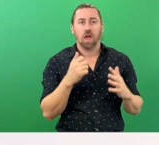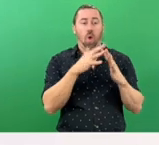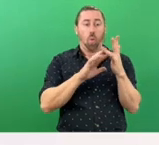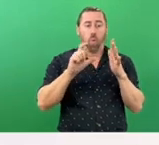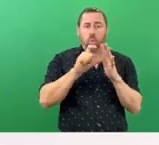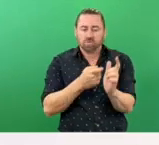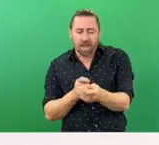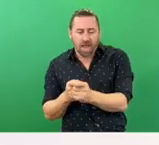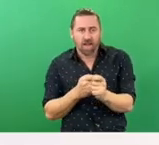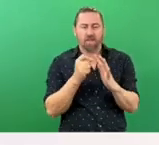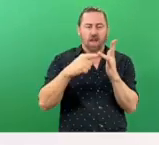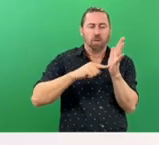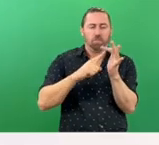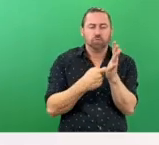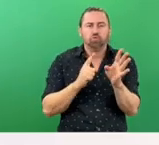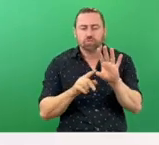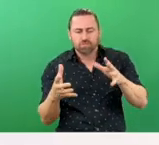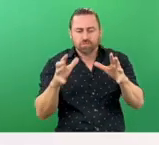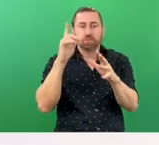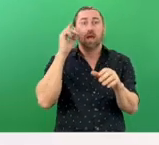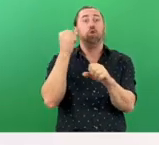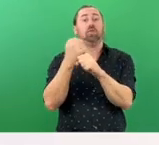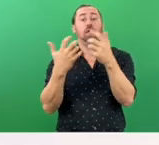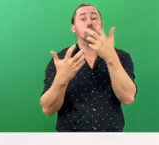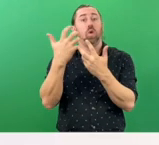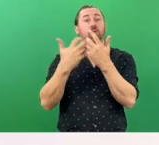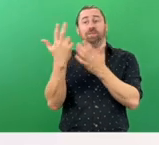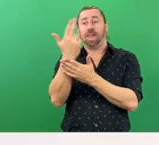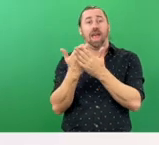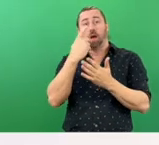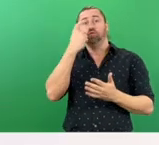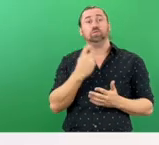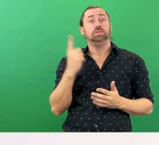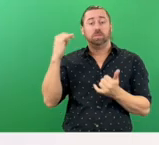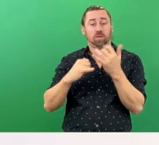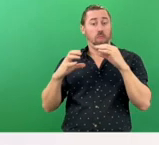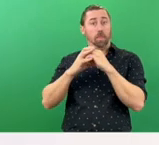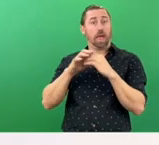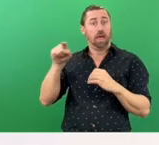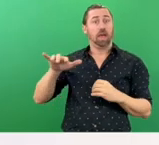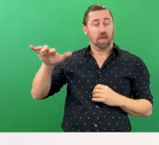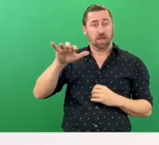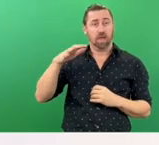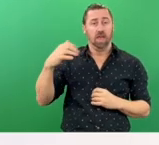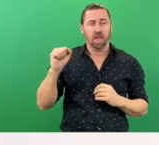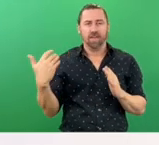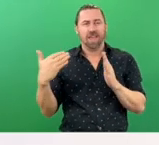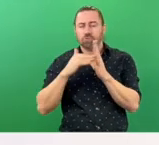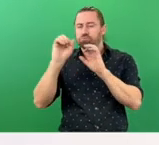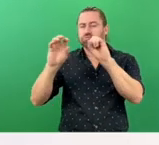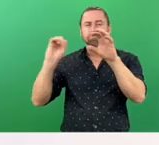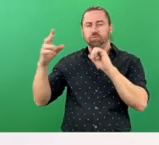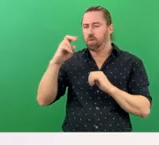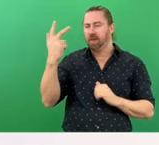wood carver, he was a potter. In fact, the Griffith University Art Museum down at the South Bank campus where I teach did a wonderful show at the